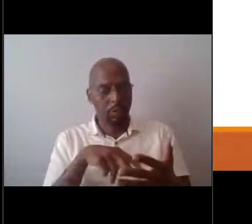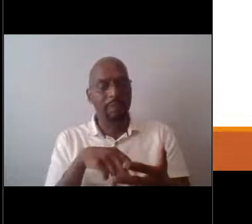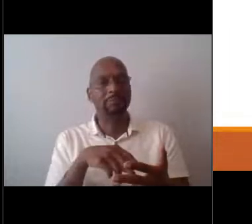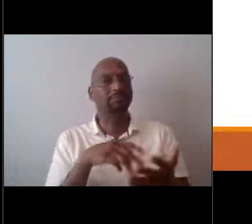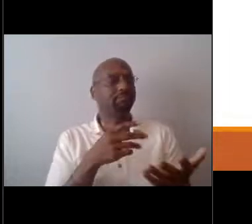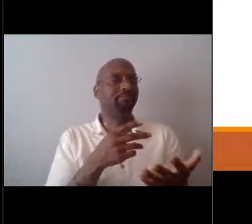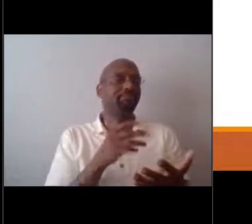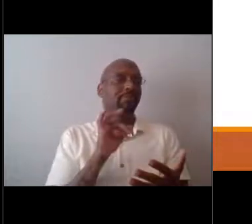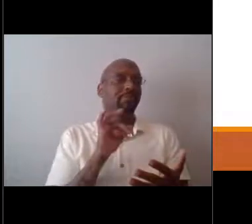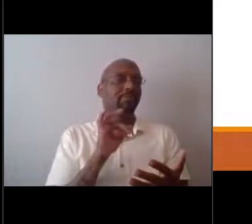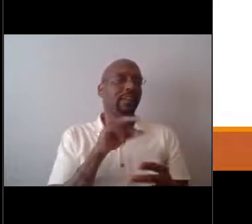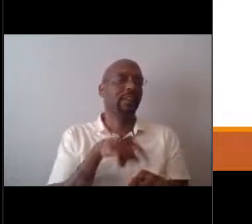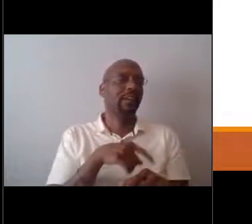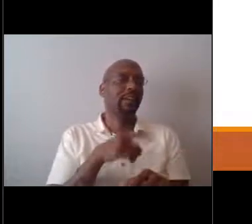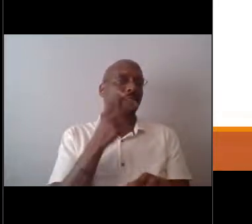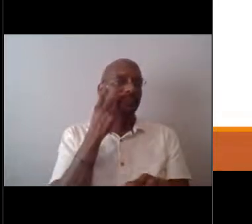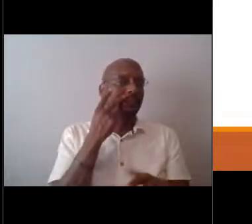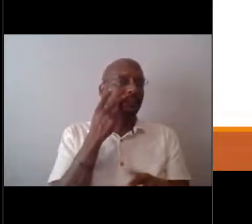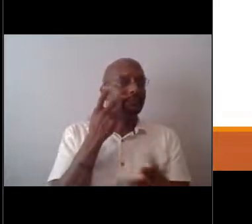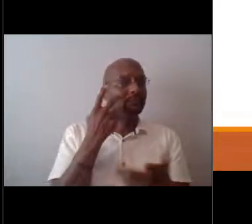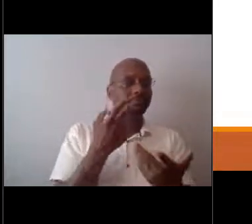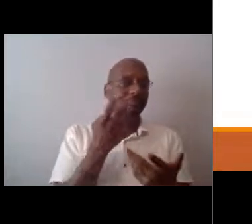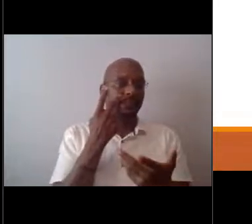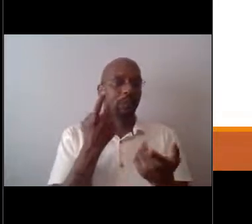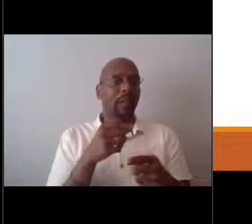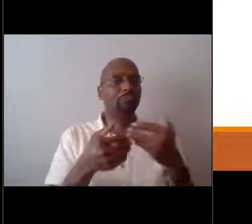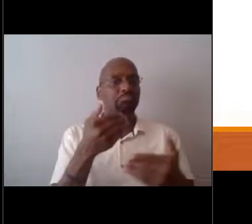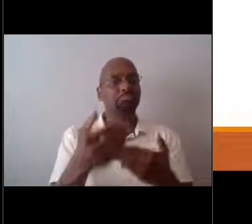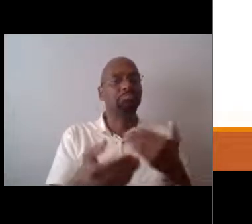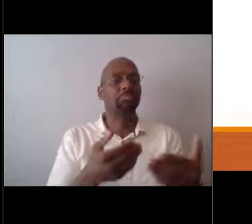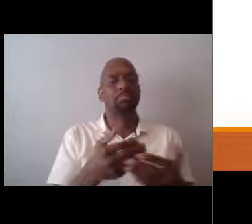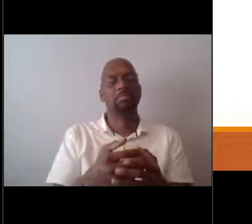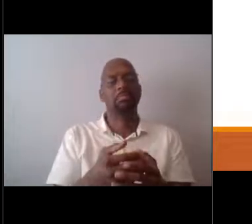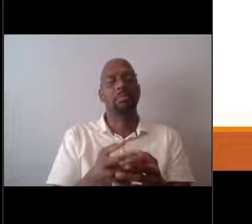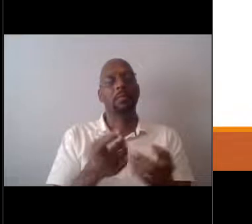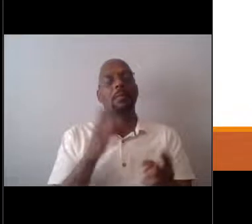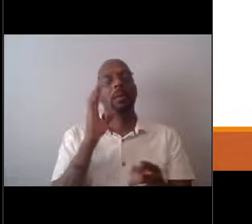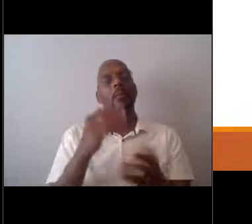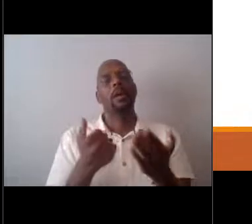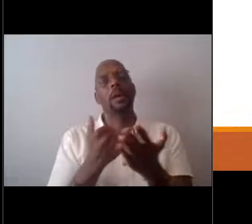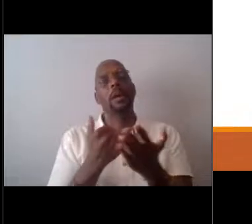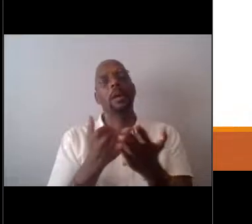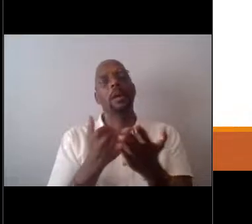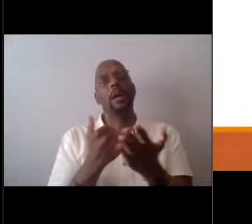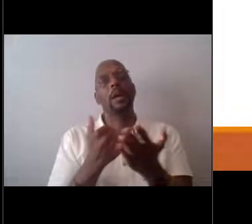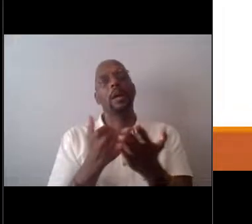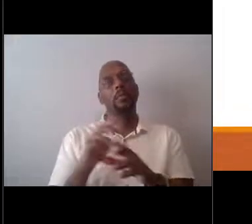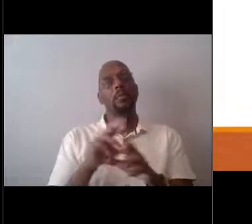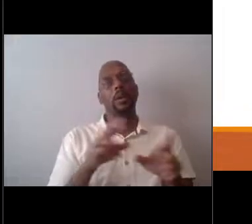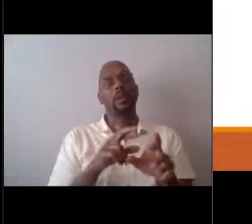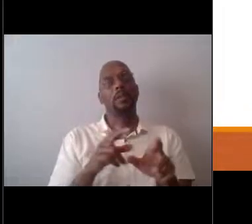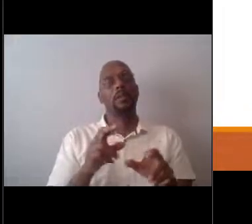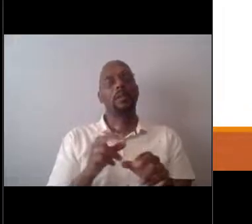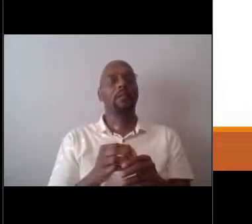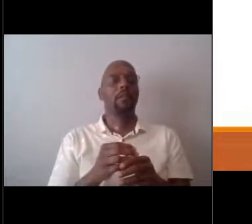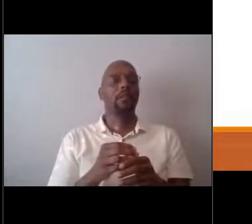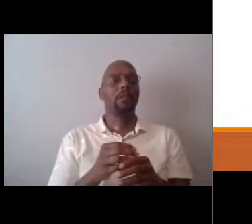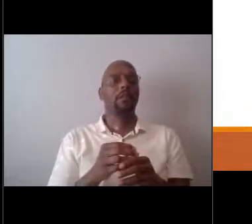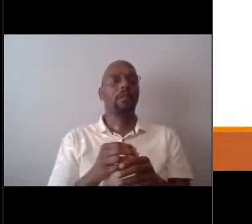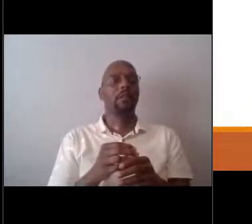operationalize stakeholder input where possible. This will also aid us in preparing for an initial public beta release of